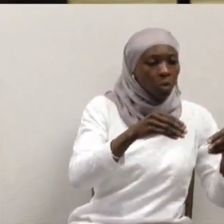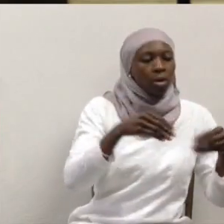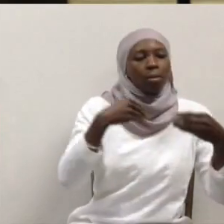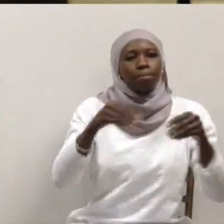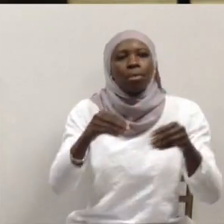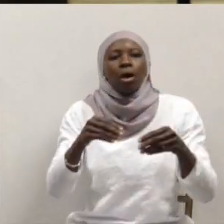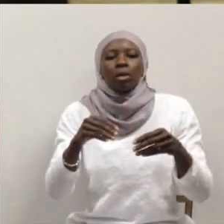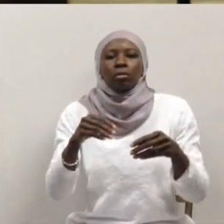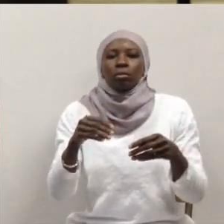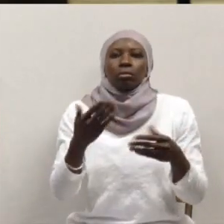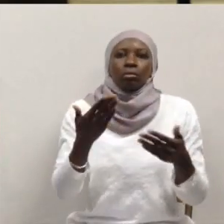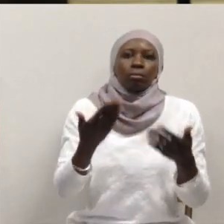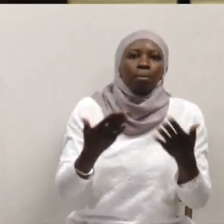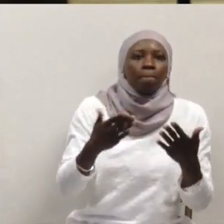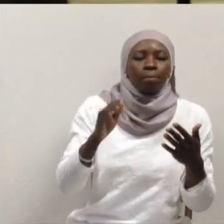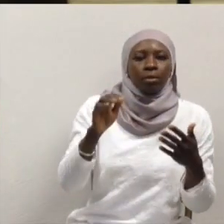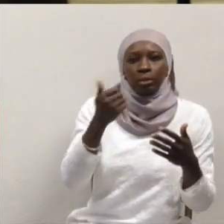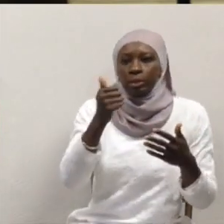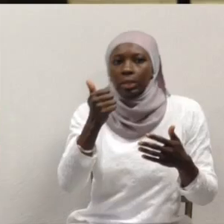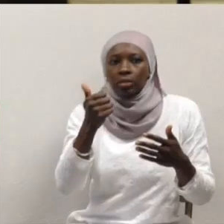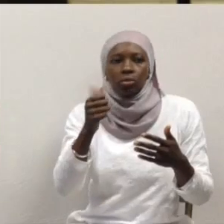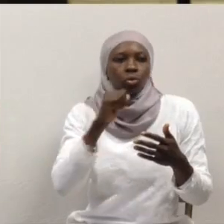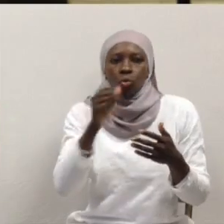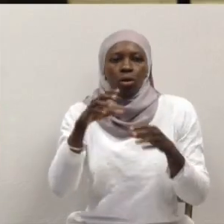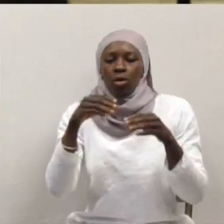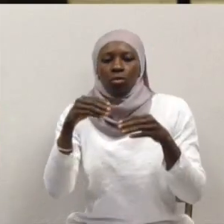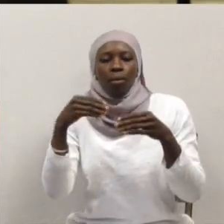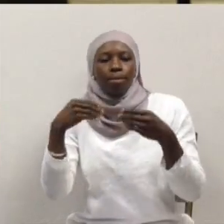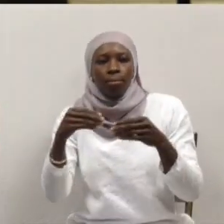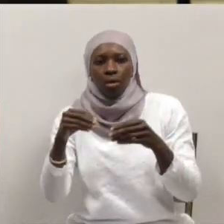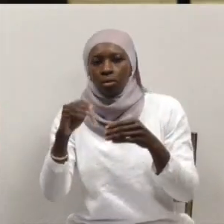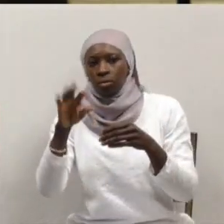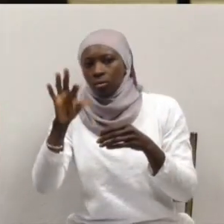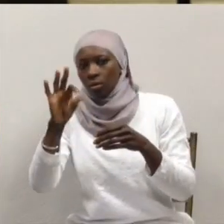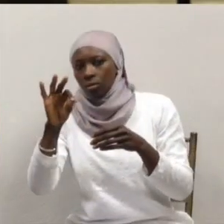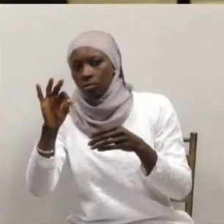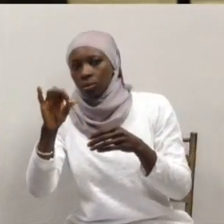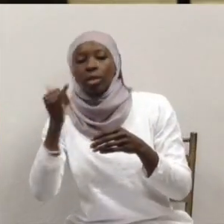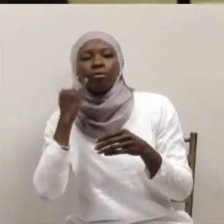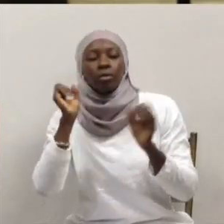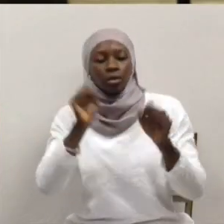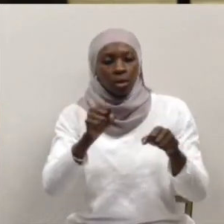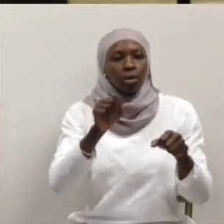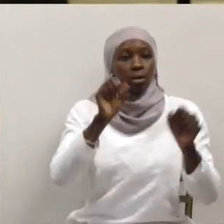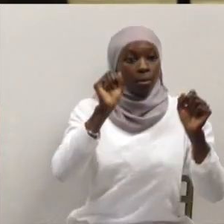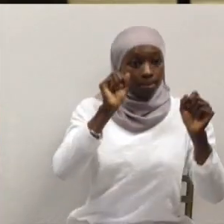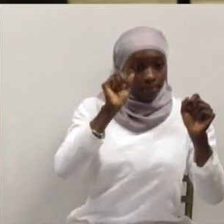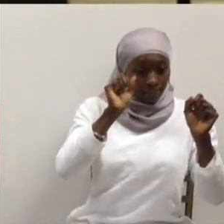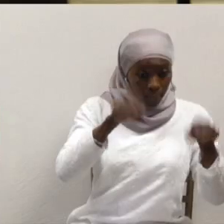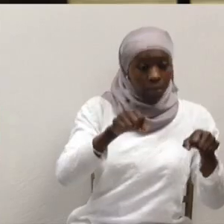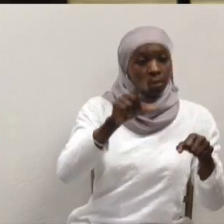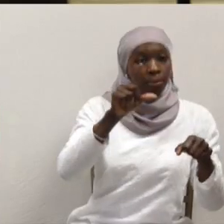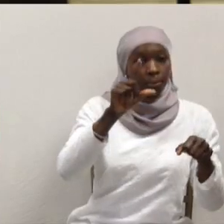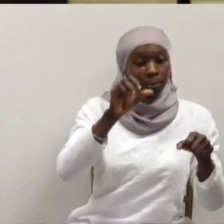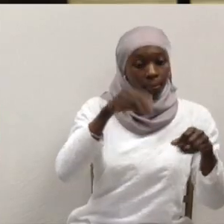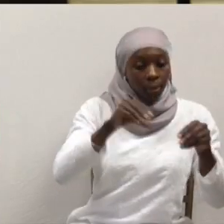blankets, don't buy 9. If you could buy 20, don't buy 19. Take it seriously, because those